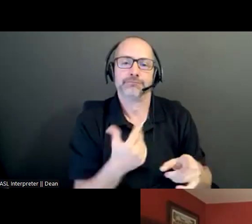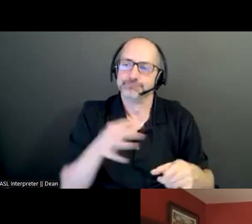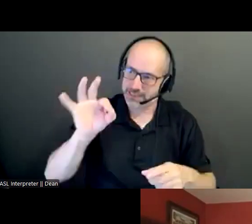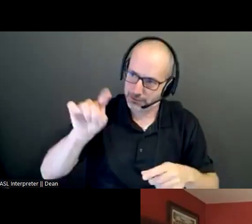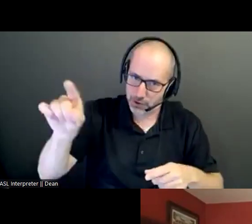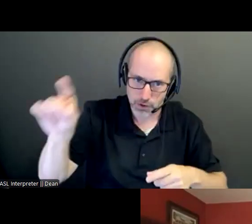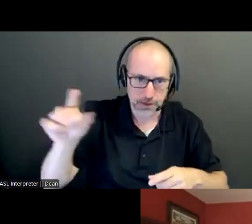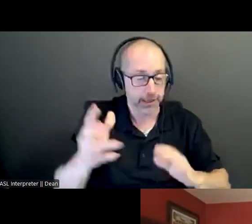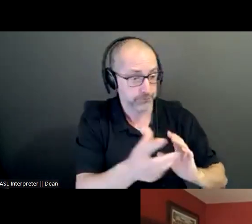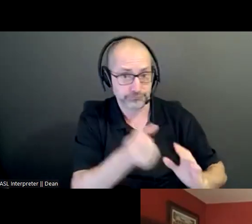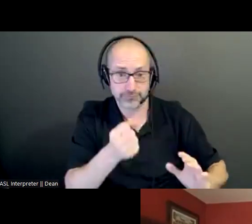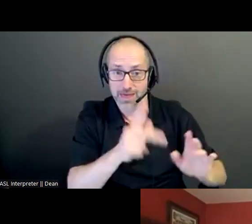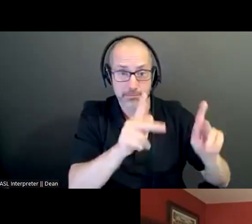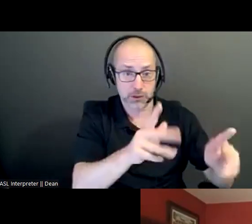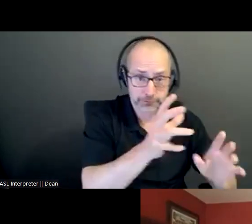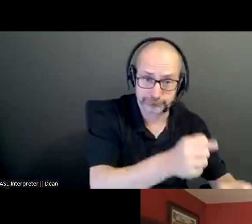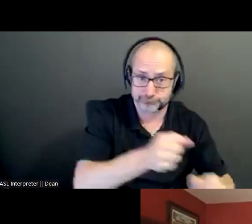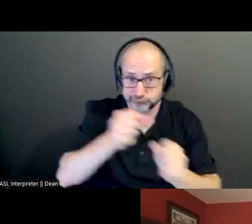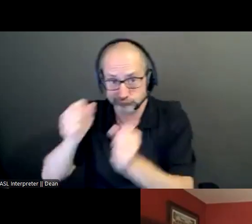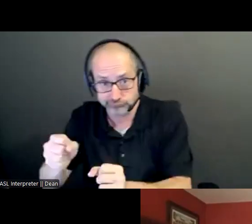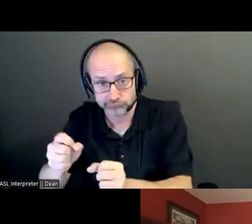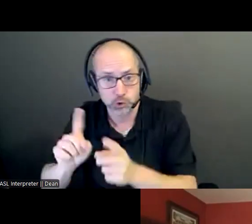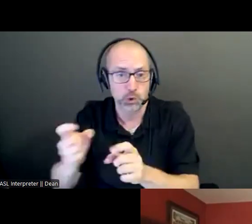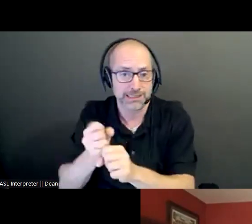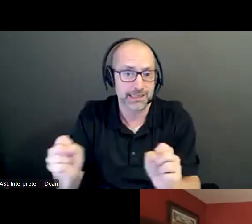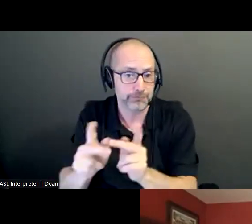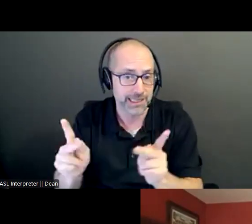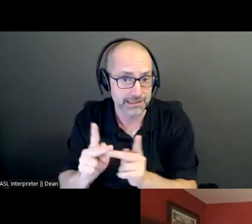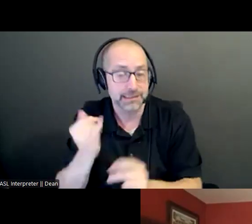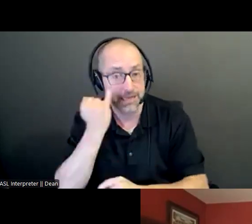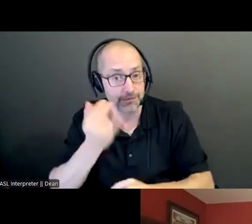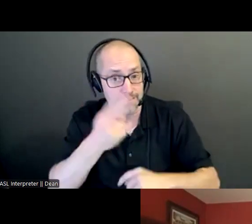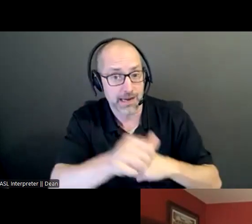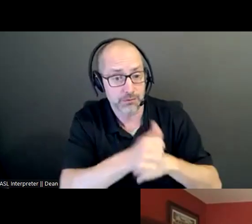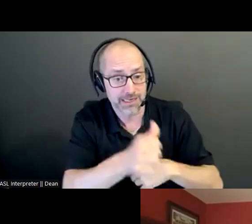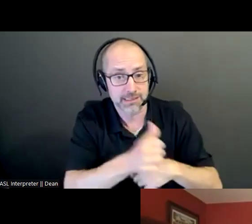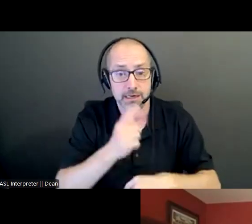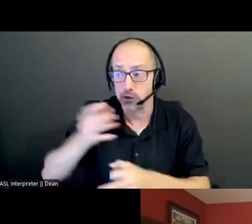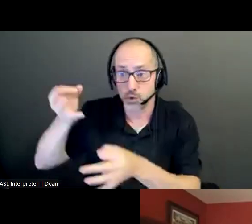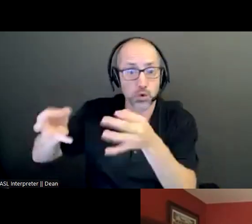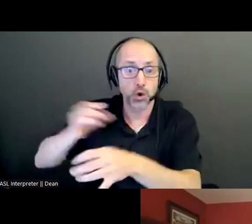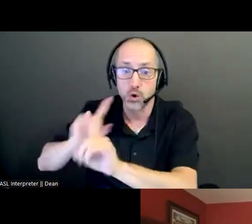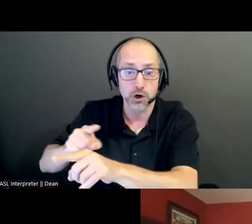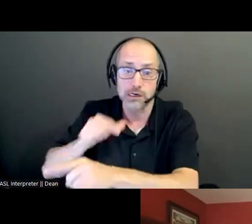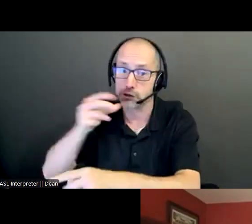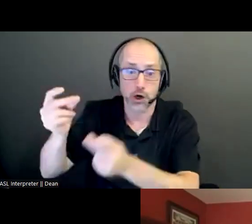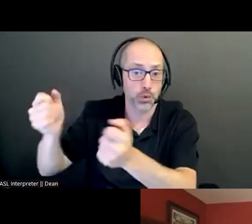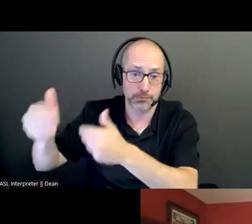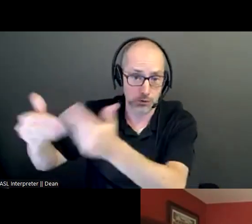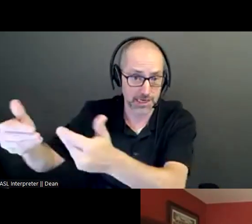if they're at very high risk. So unfortunately, these court orders are not a quick process, but they are a